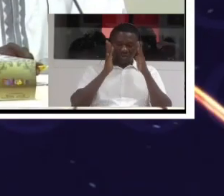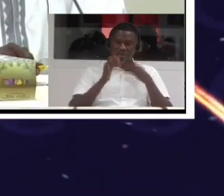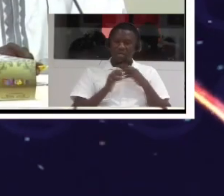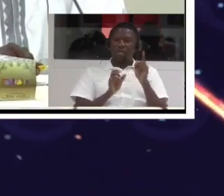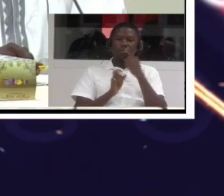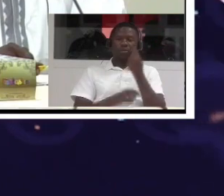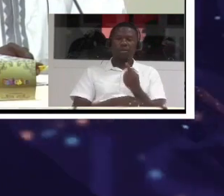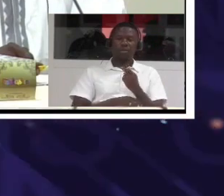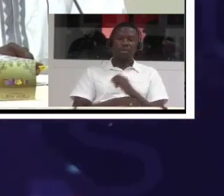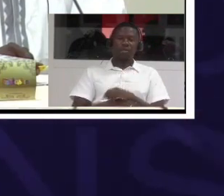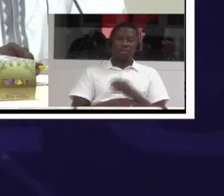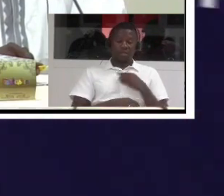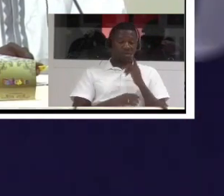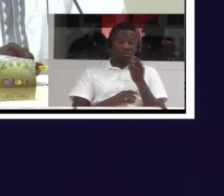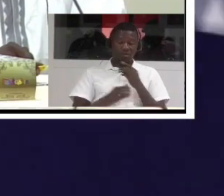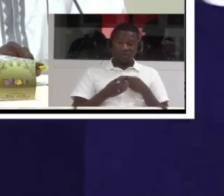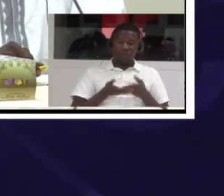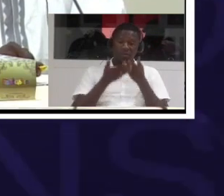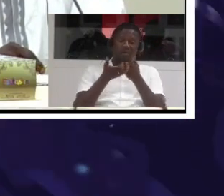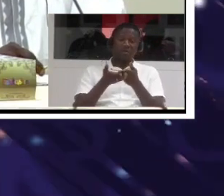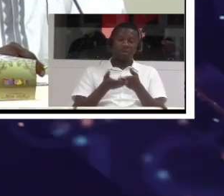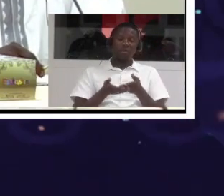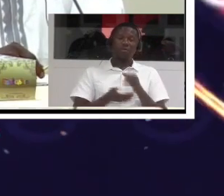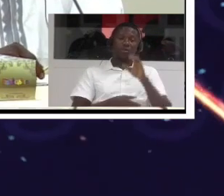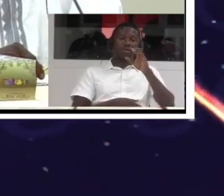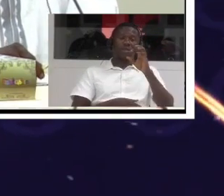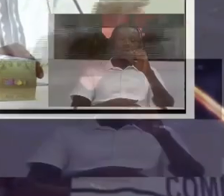So these are some of the proposals that we gave to the CRC.